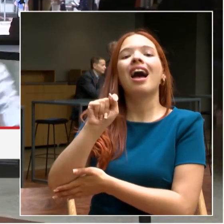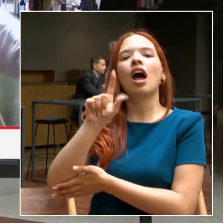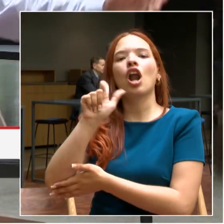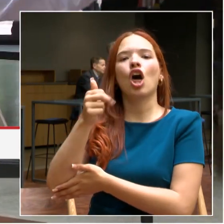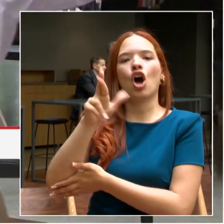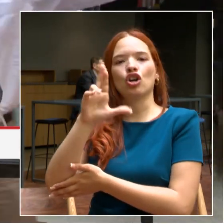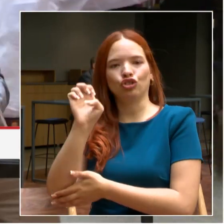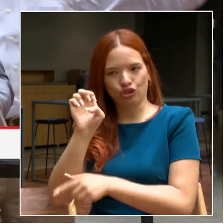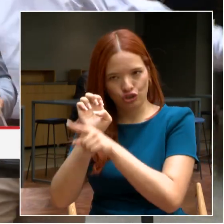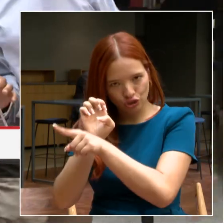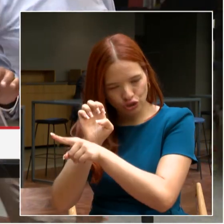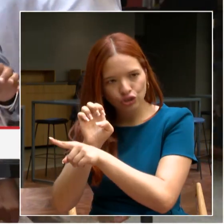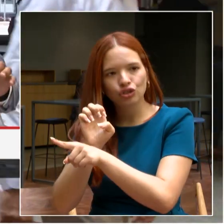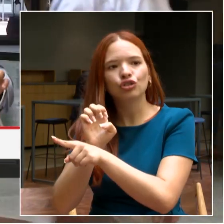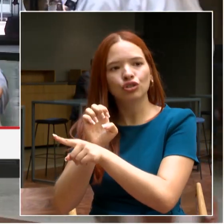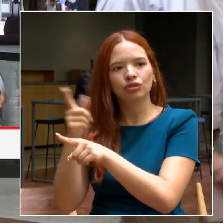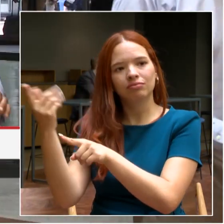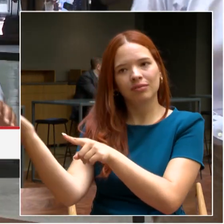you. Everybody.